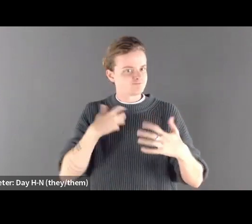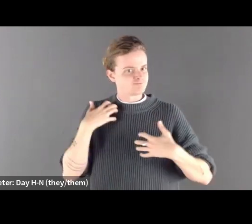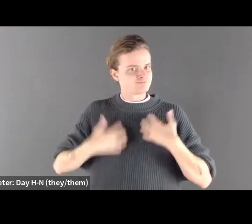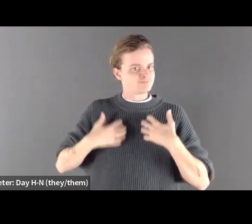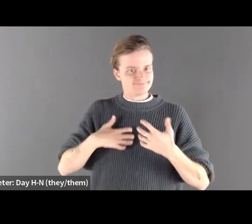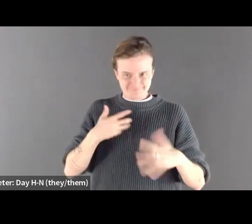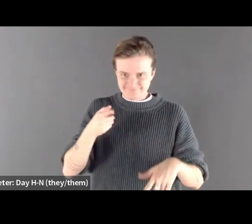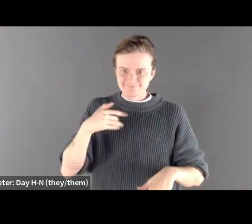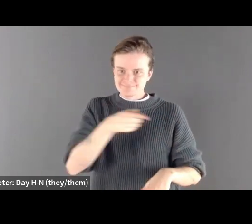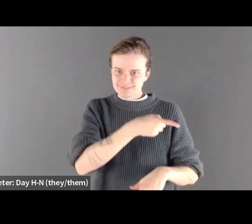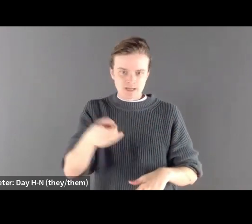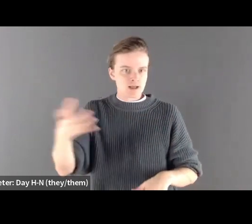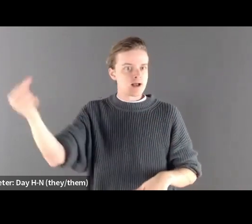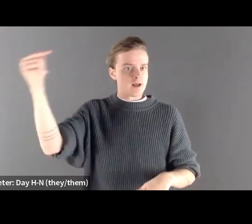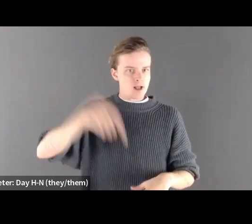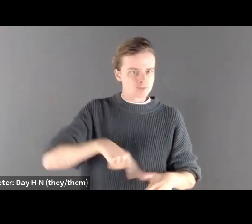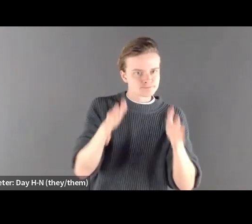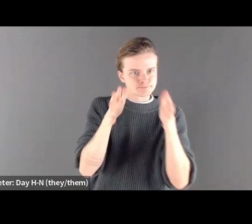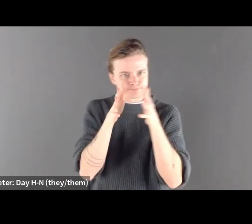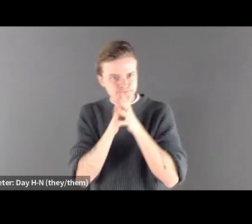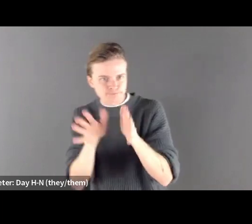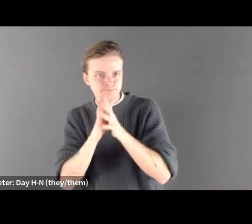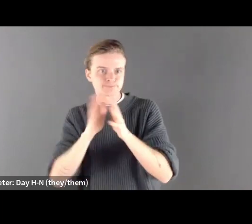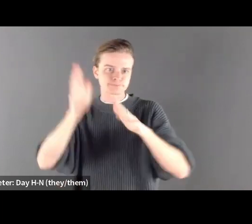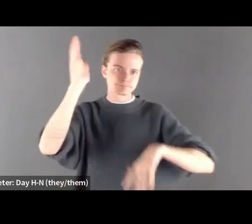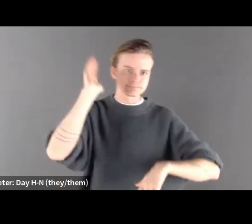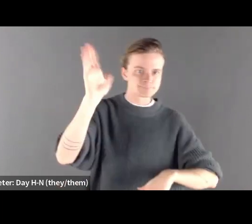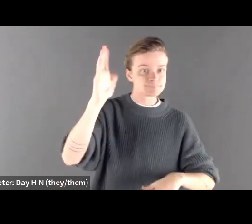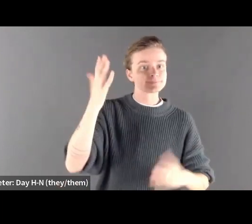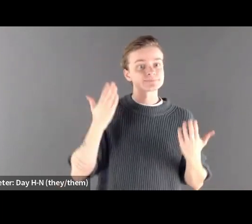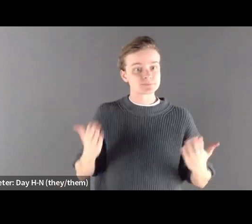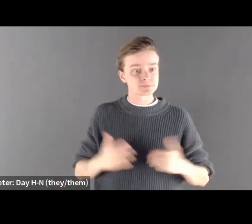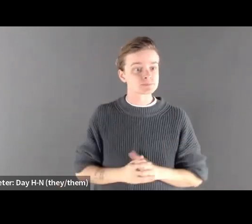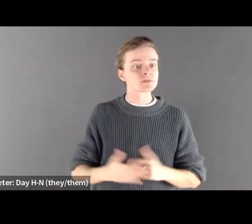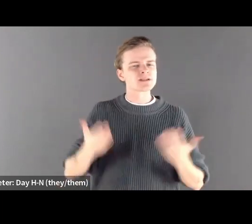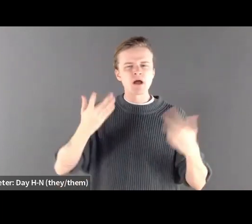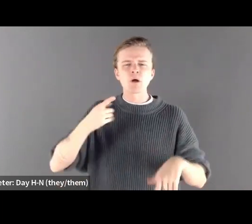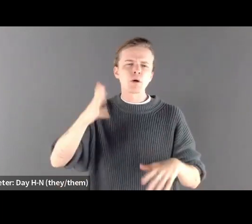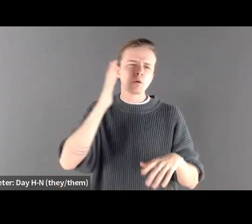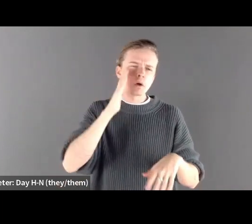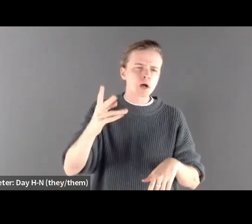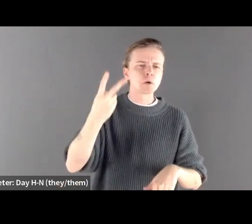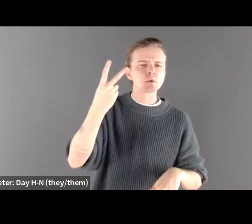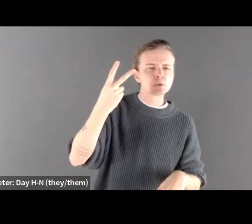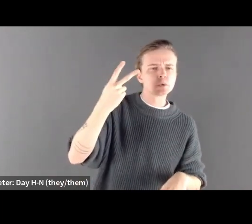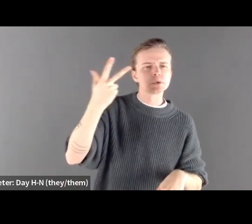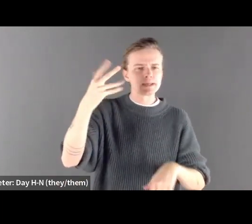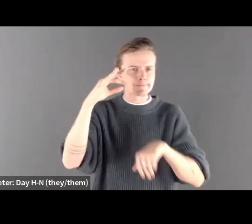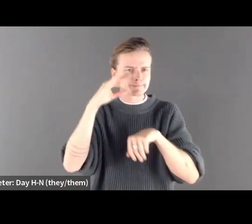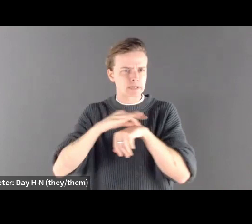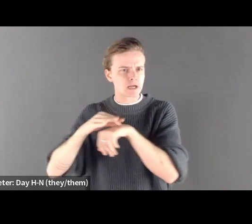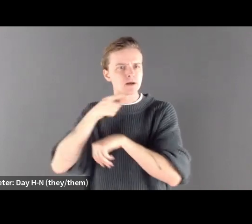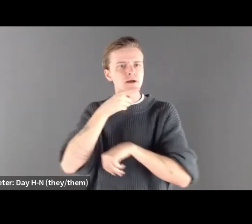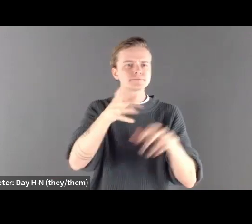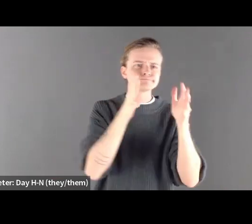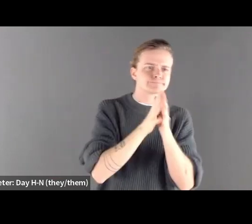now we're going to take a few minutes to have them share a little bit more about who they are and what they're doing